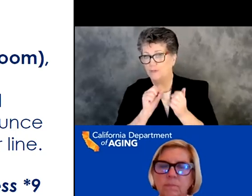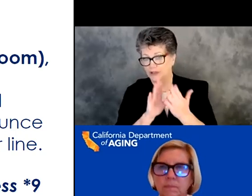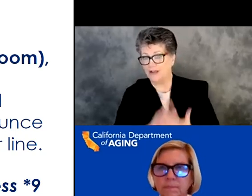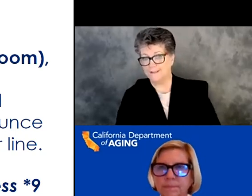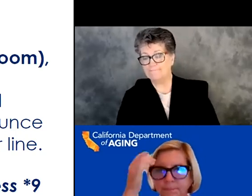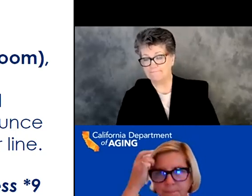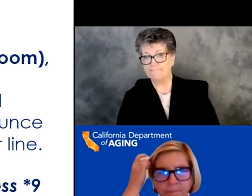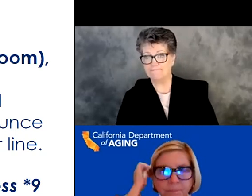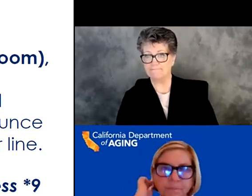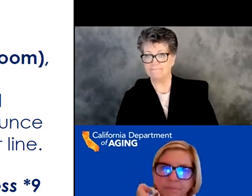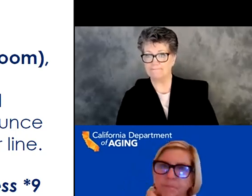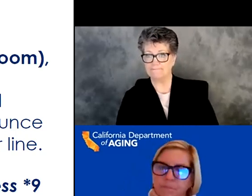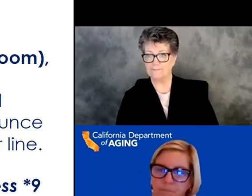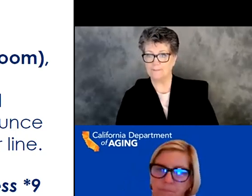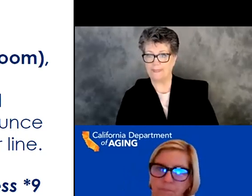explored.